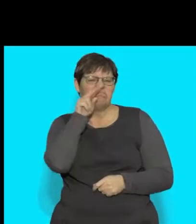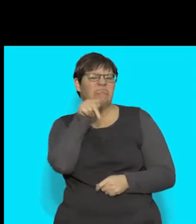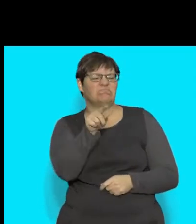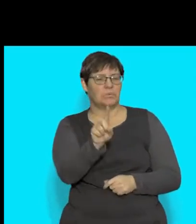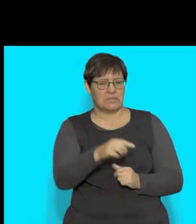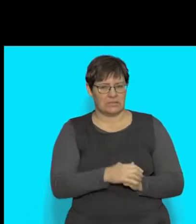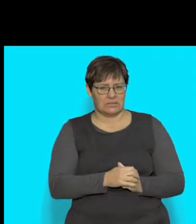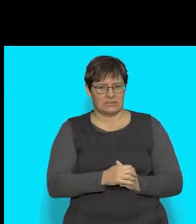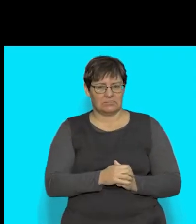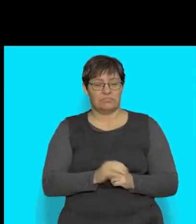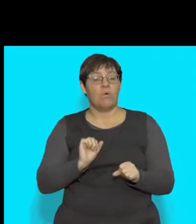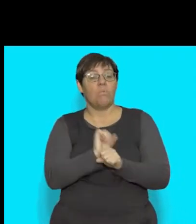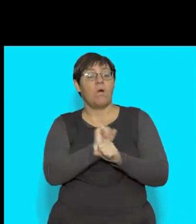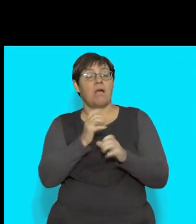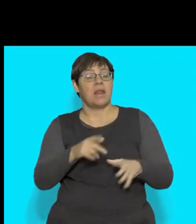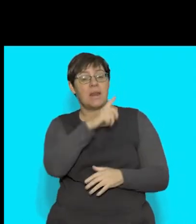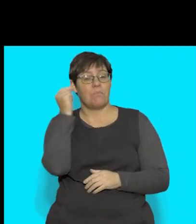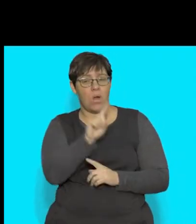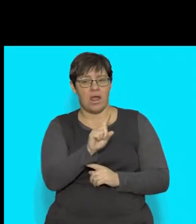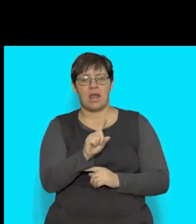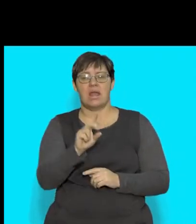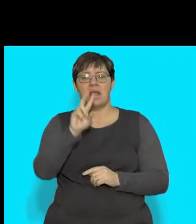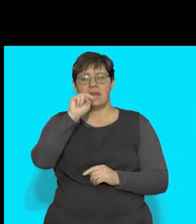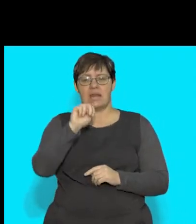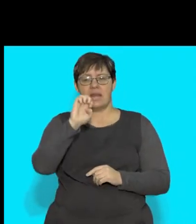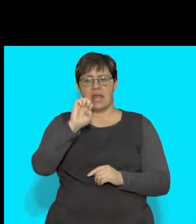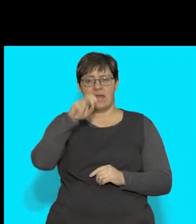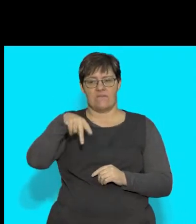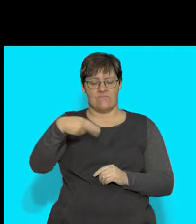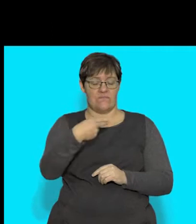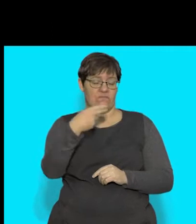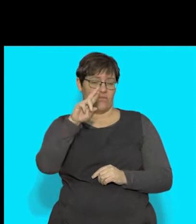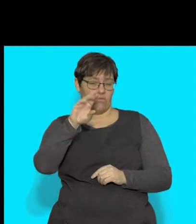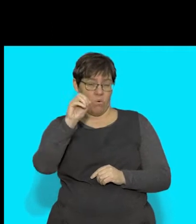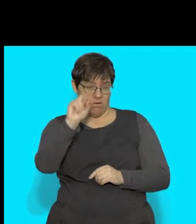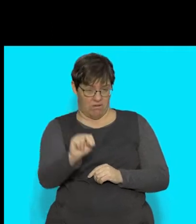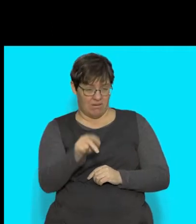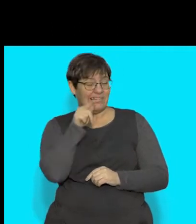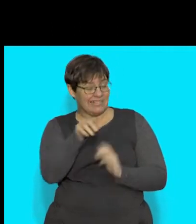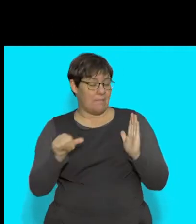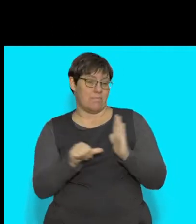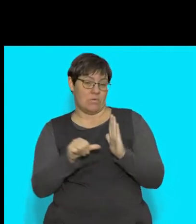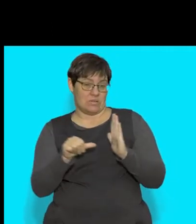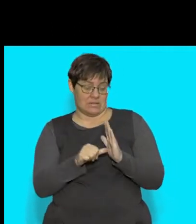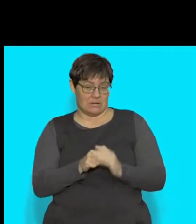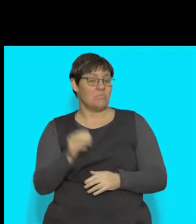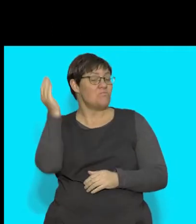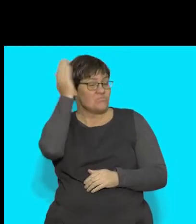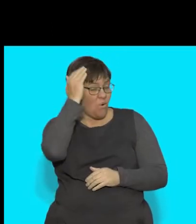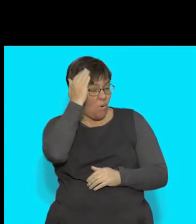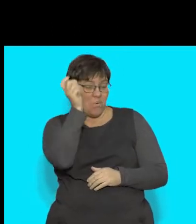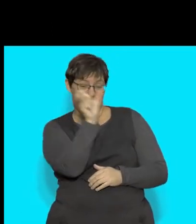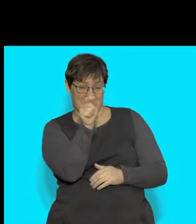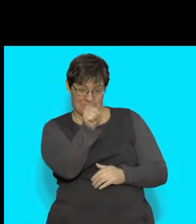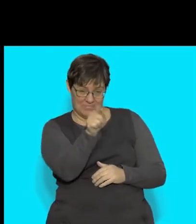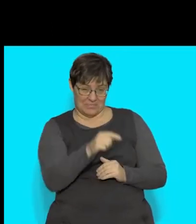workers are called nephrons. Very important, right? A nephron. Know that name. And this is basically